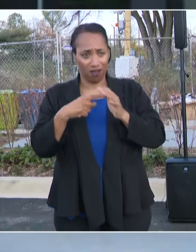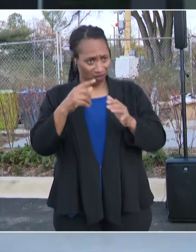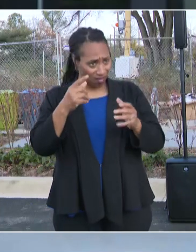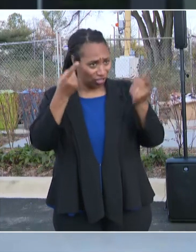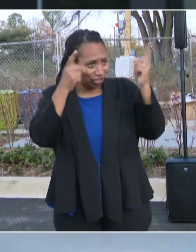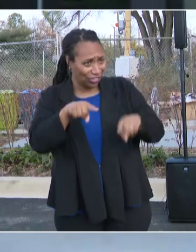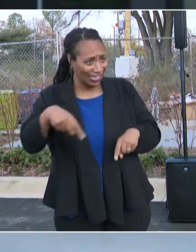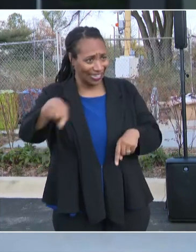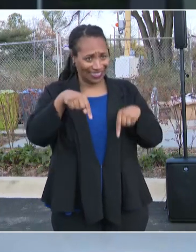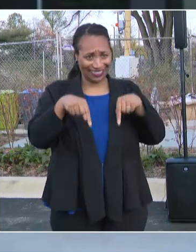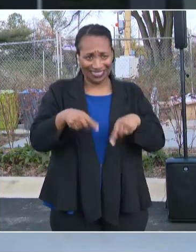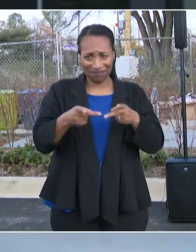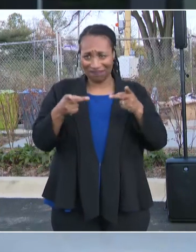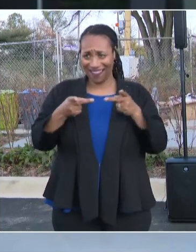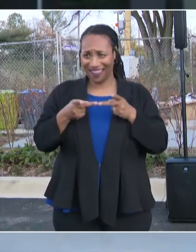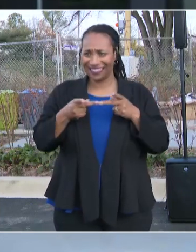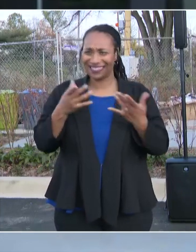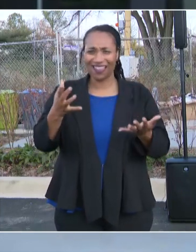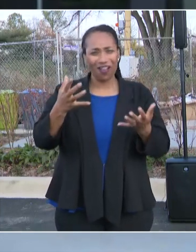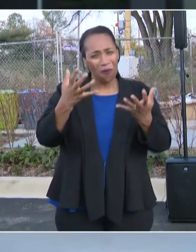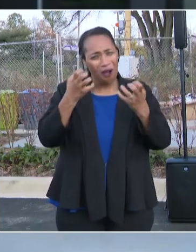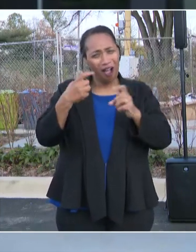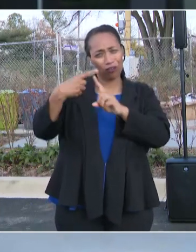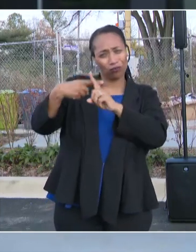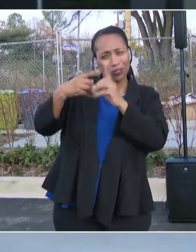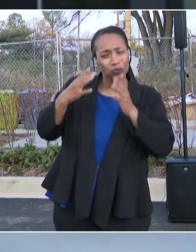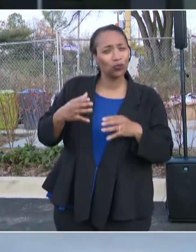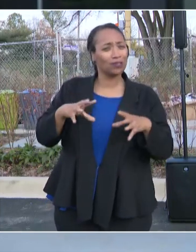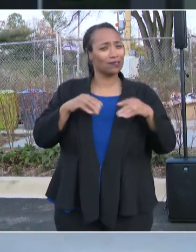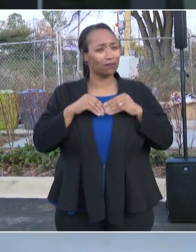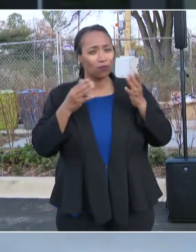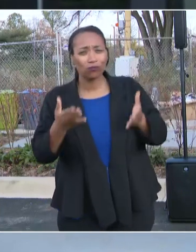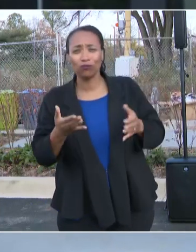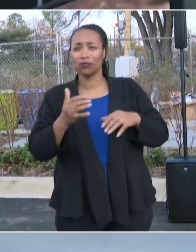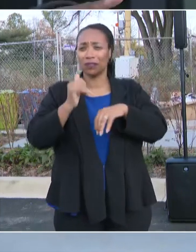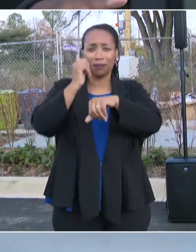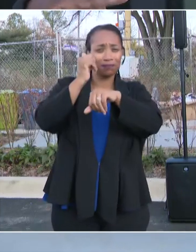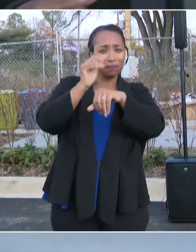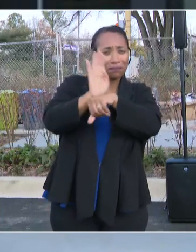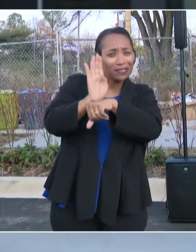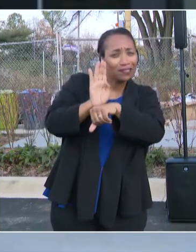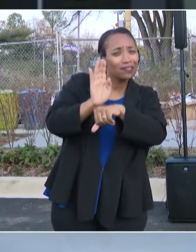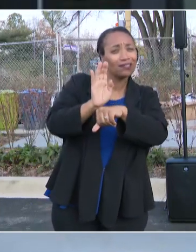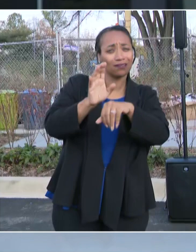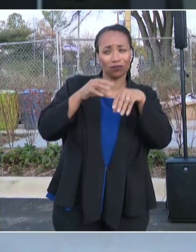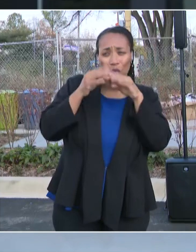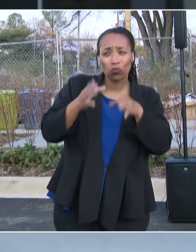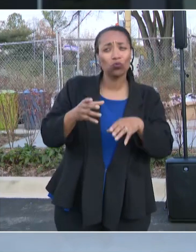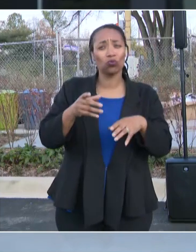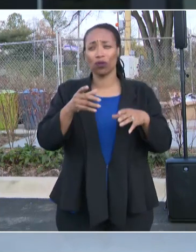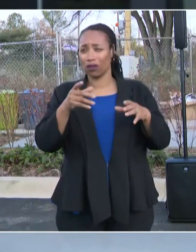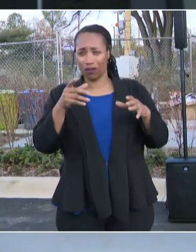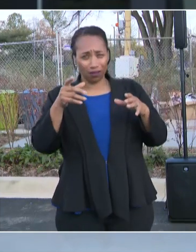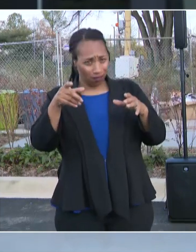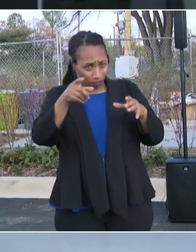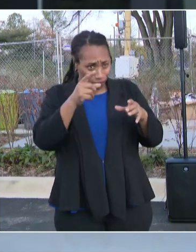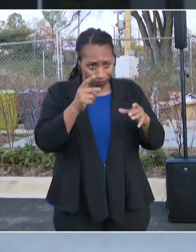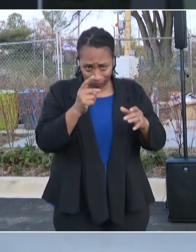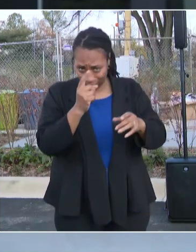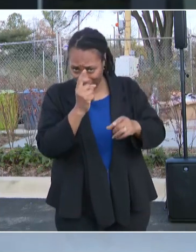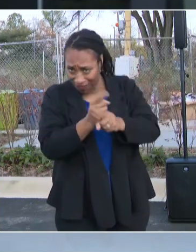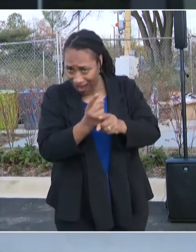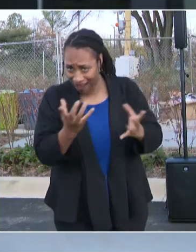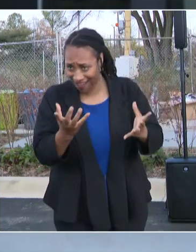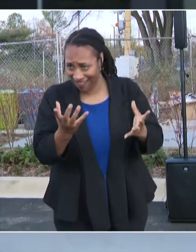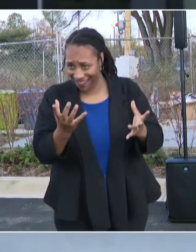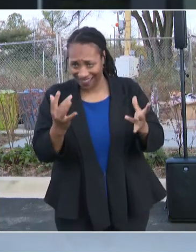but owners here in our great Ward 8, and also business owners. Huh, Miss Shaking? Where's my ear? Business owners, right? You know, I've been on that for like 5-6